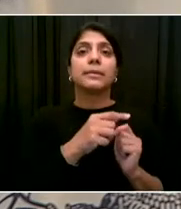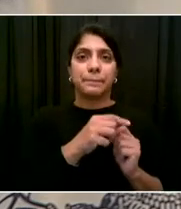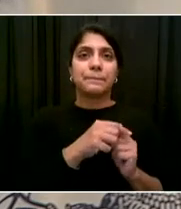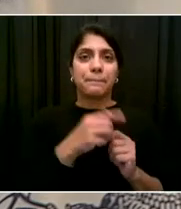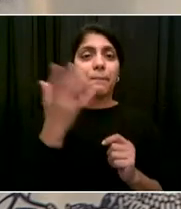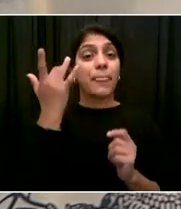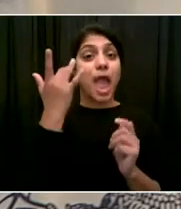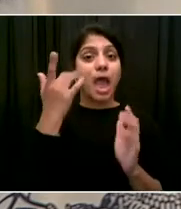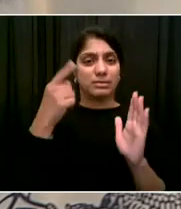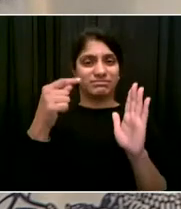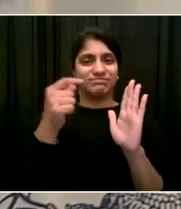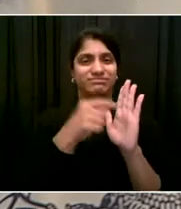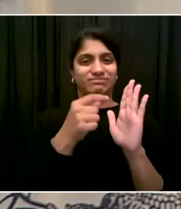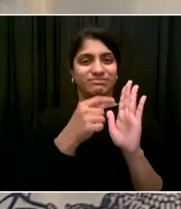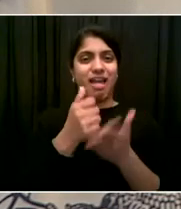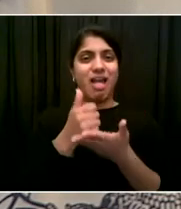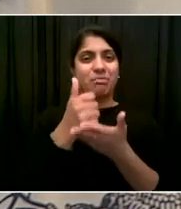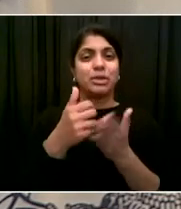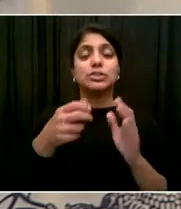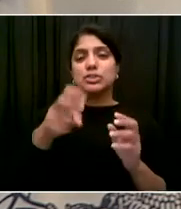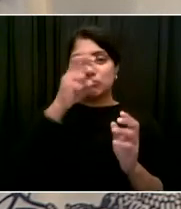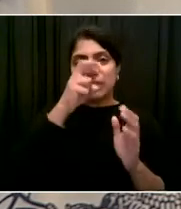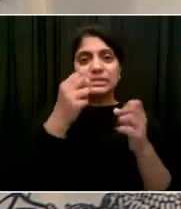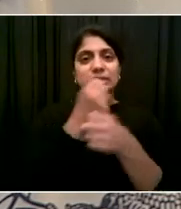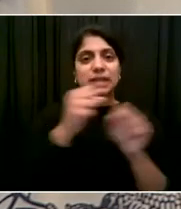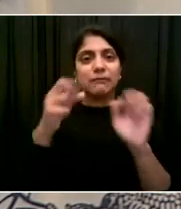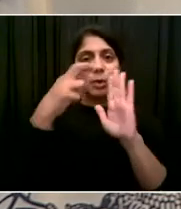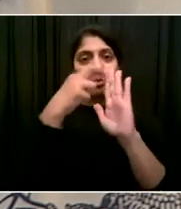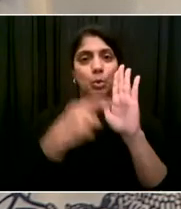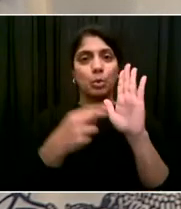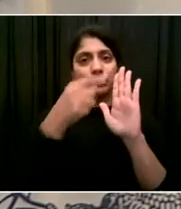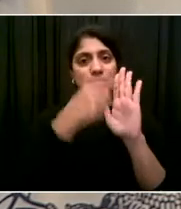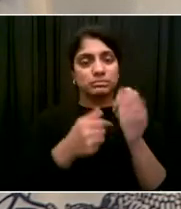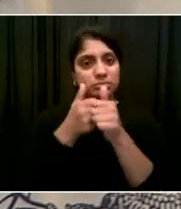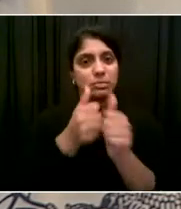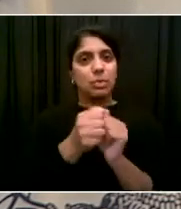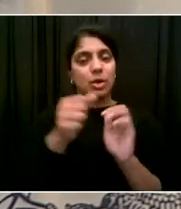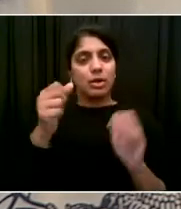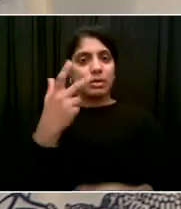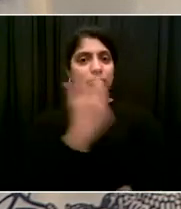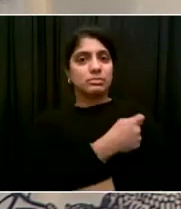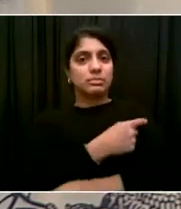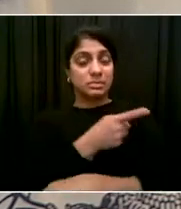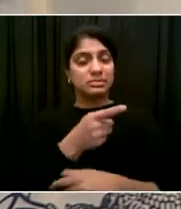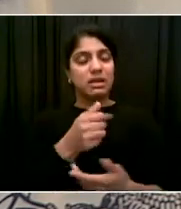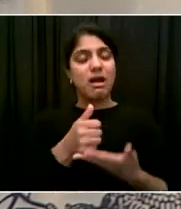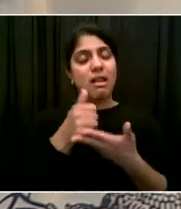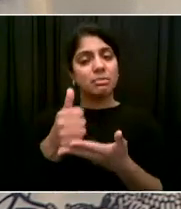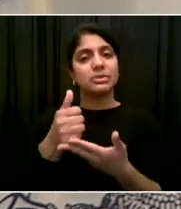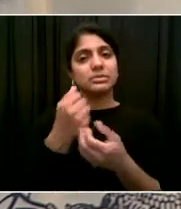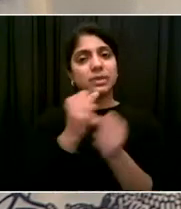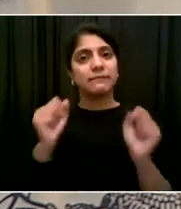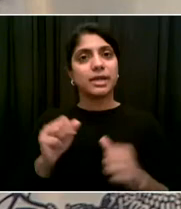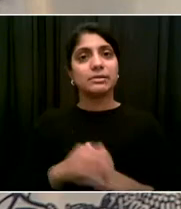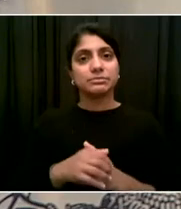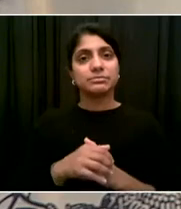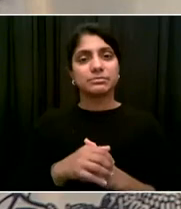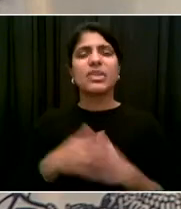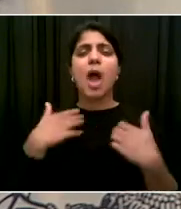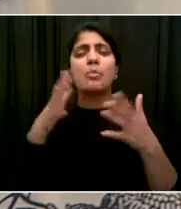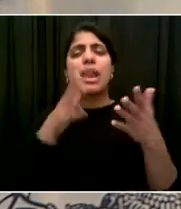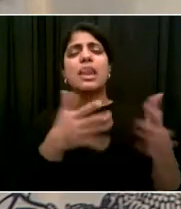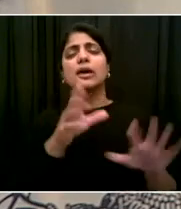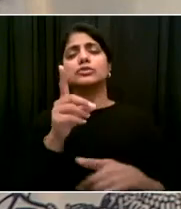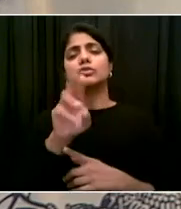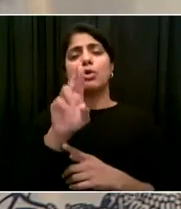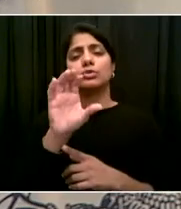to what we're seeing overall in the schools right now. Go ahead, Dr. Choksi. Thank you very much. And sir, I would just